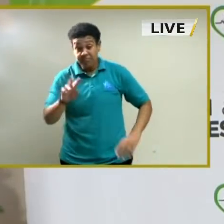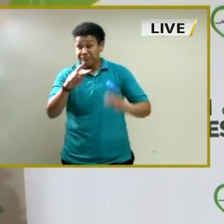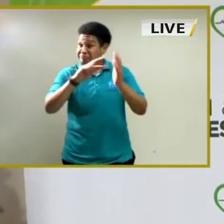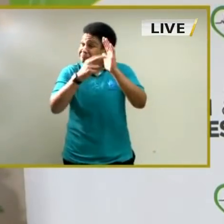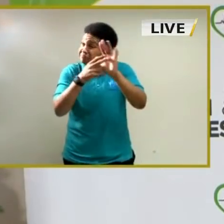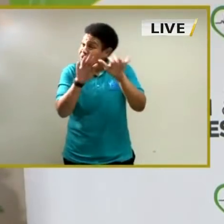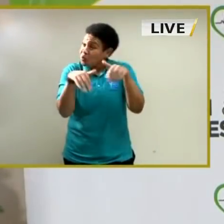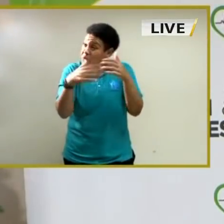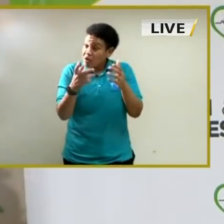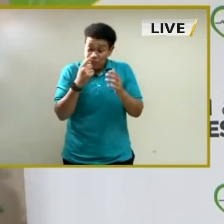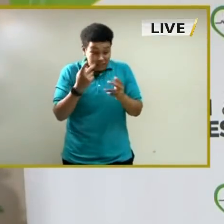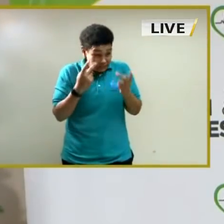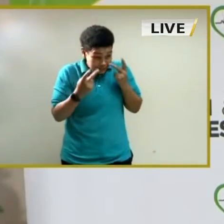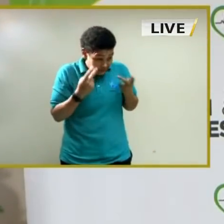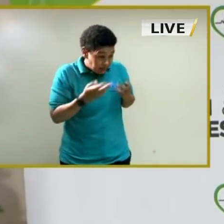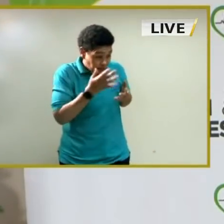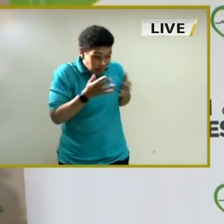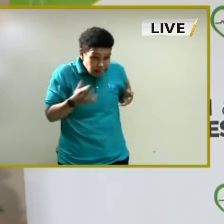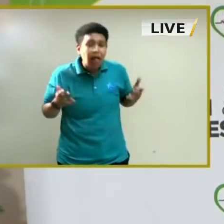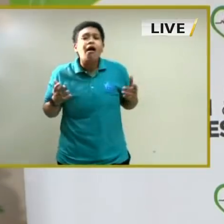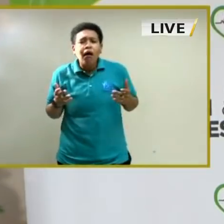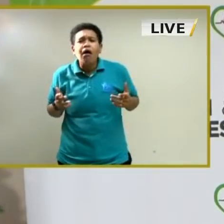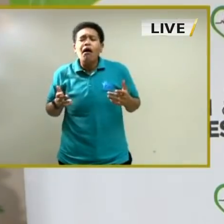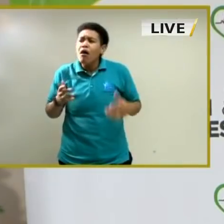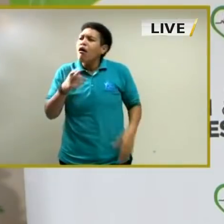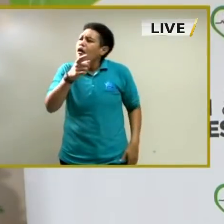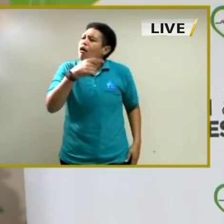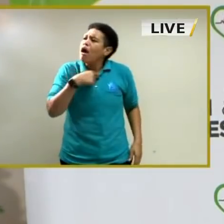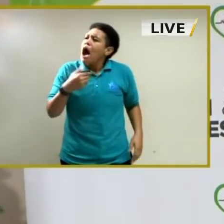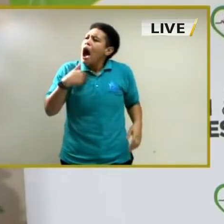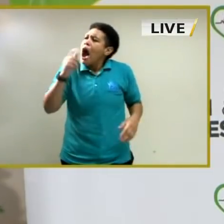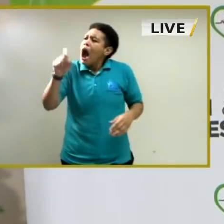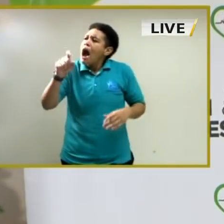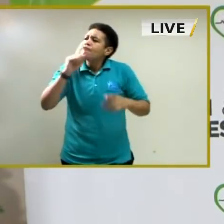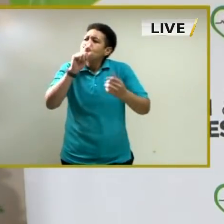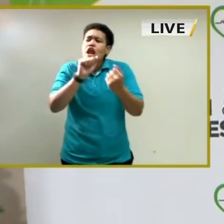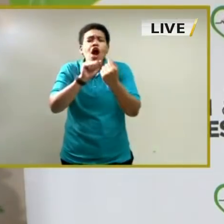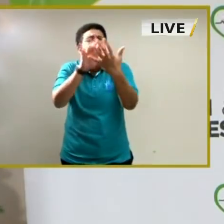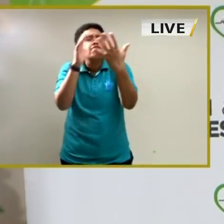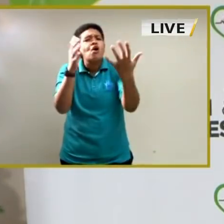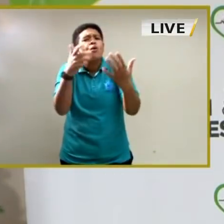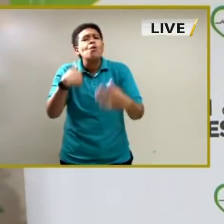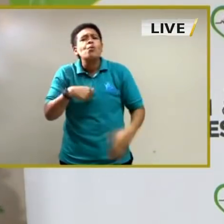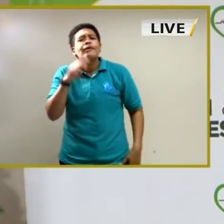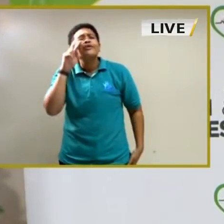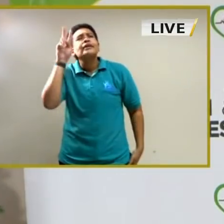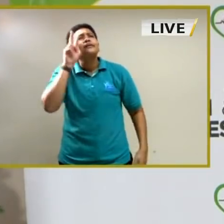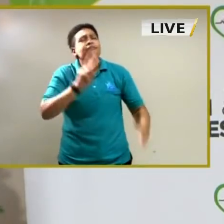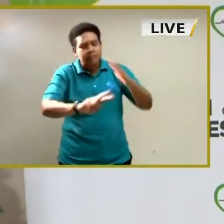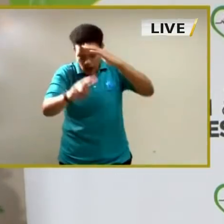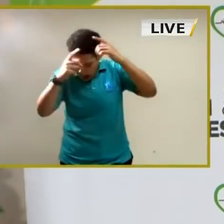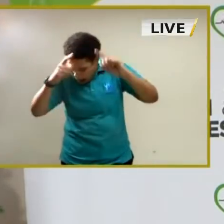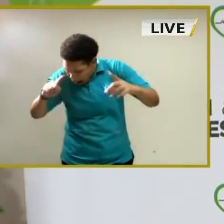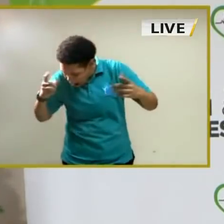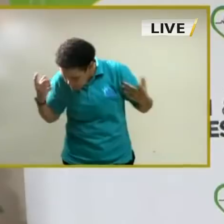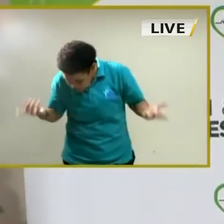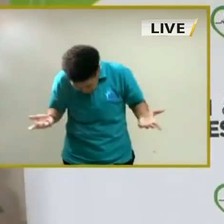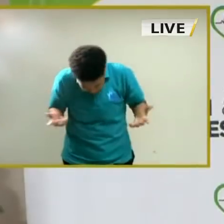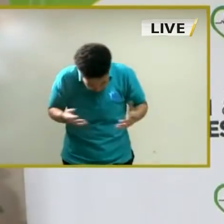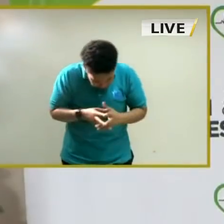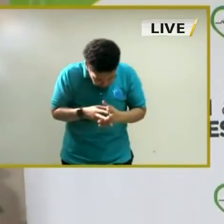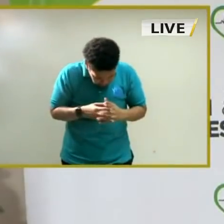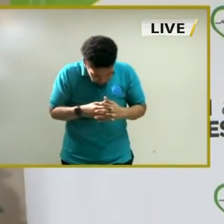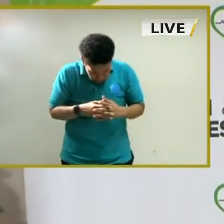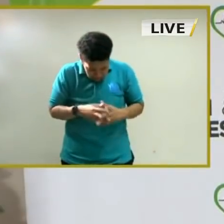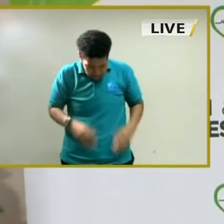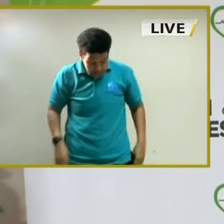There are signs that we have to confront what we had forecasted, projected, and